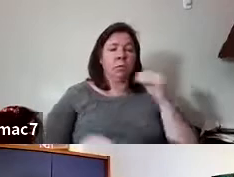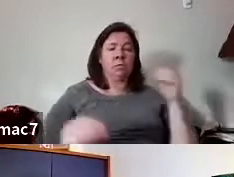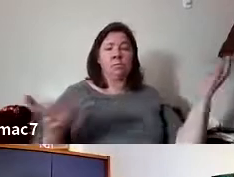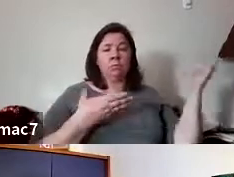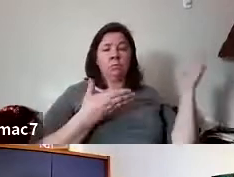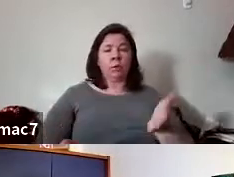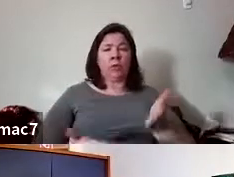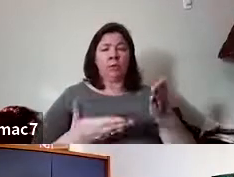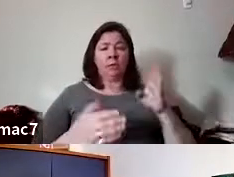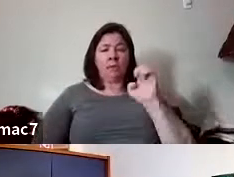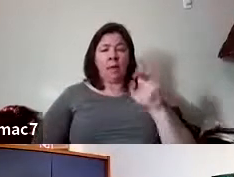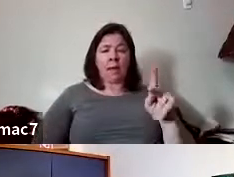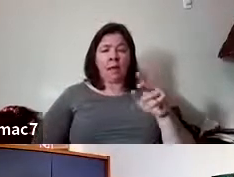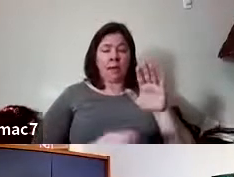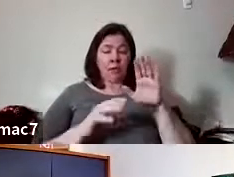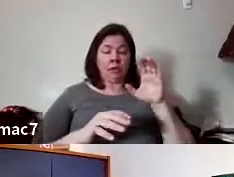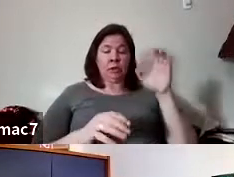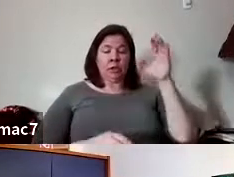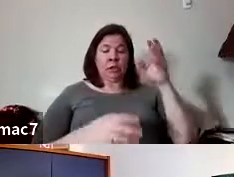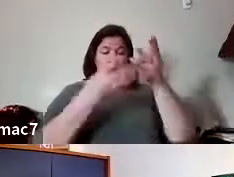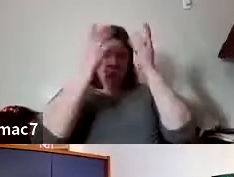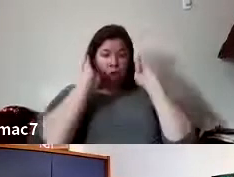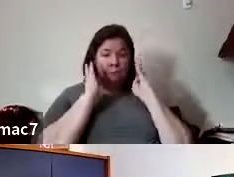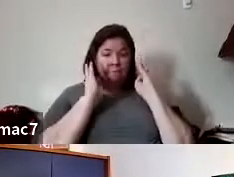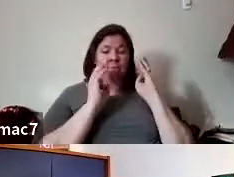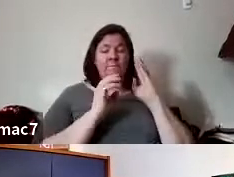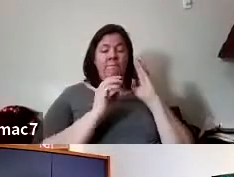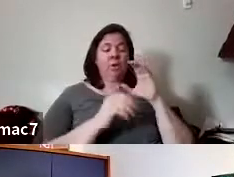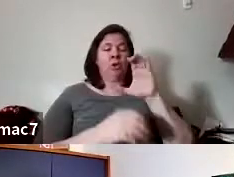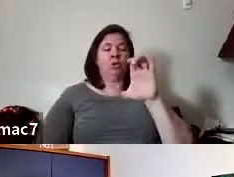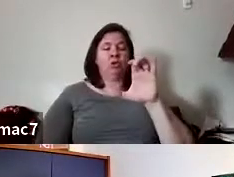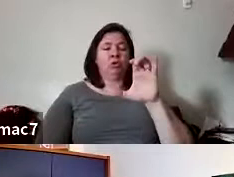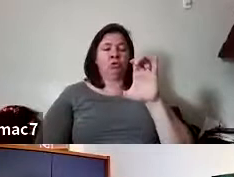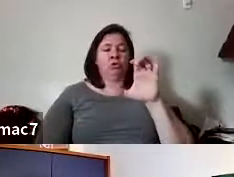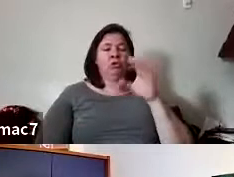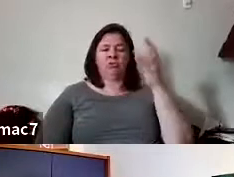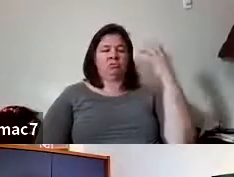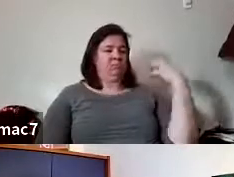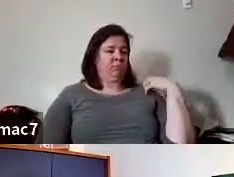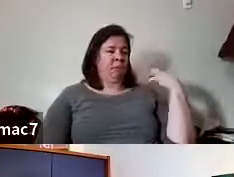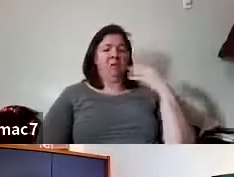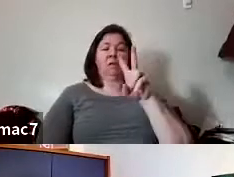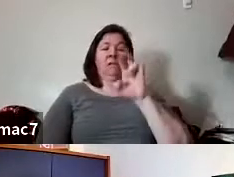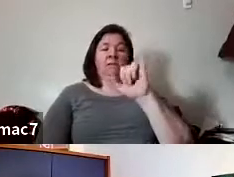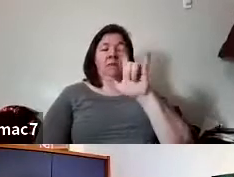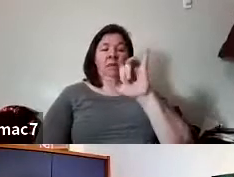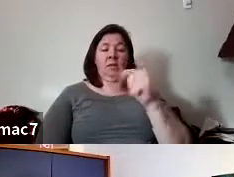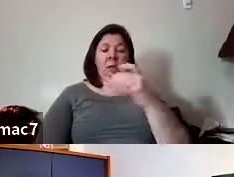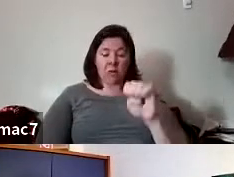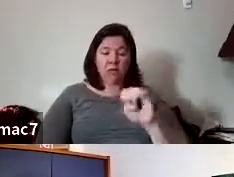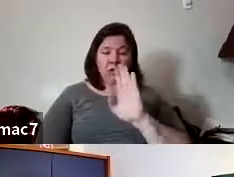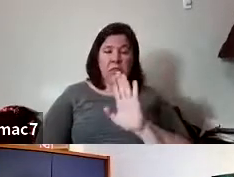the chief in the village will be, who is the host of the party, will begin to share,